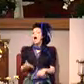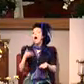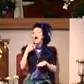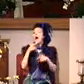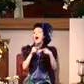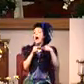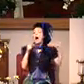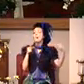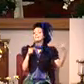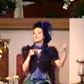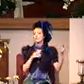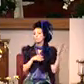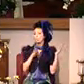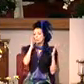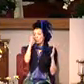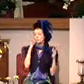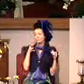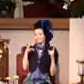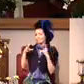Resurrection joy.